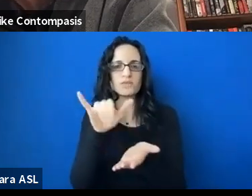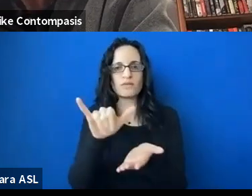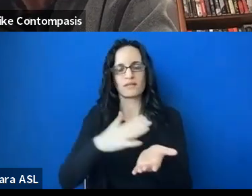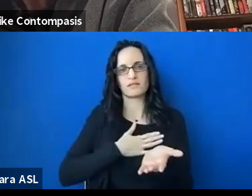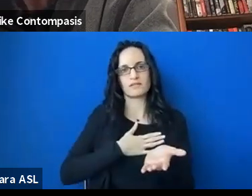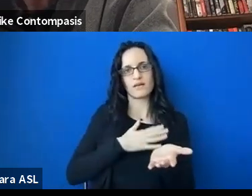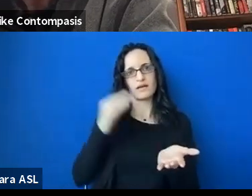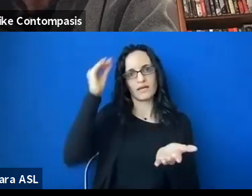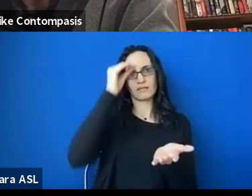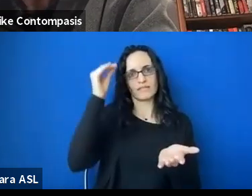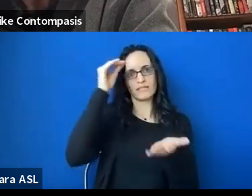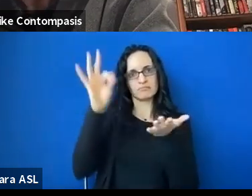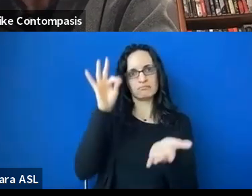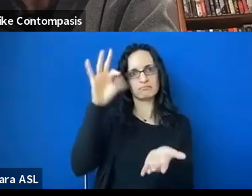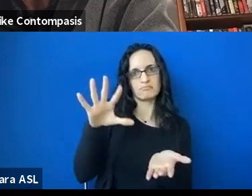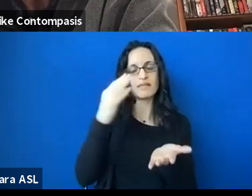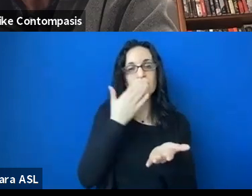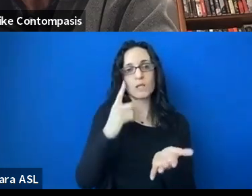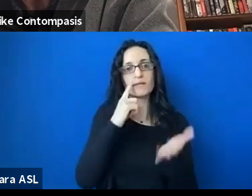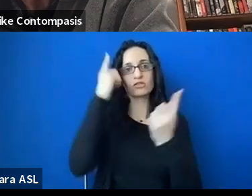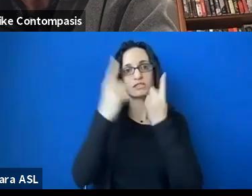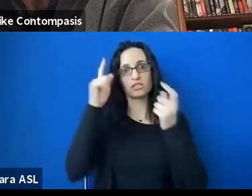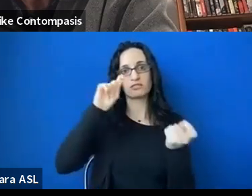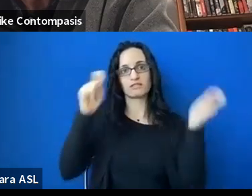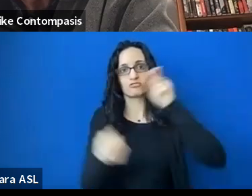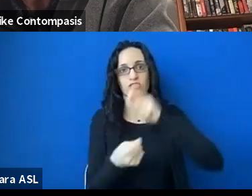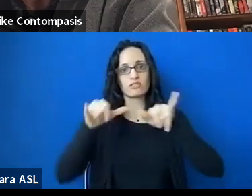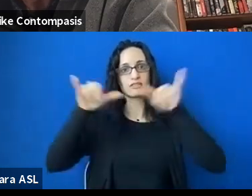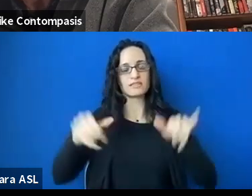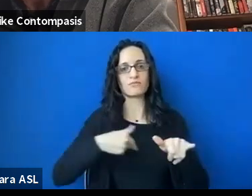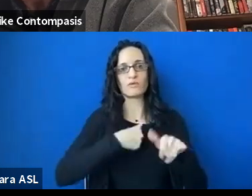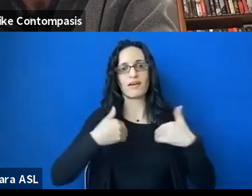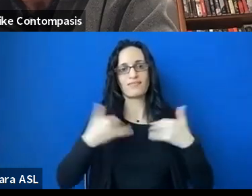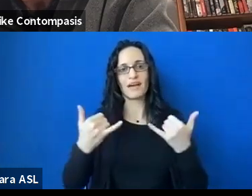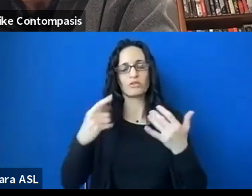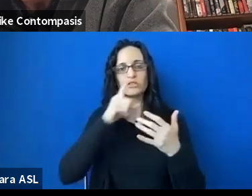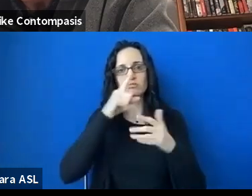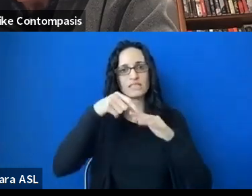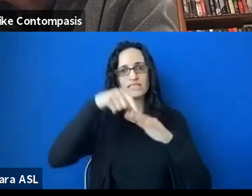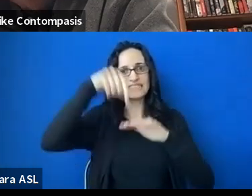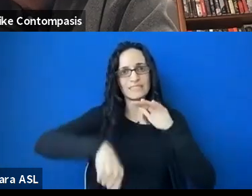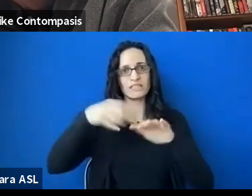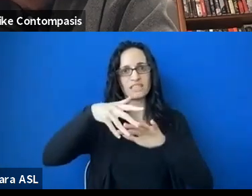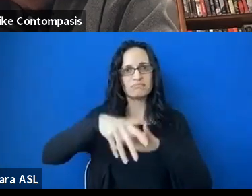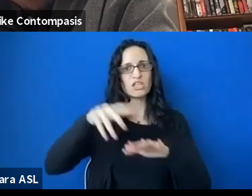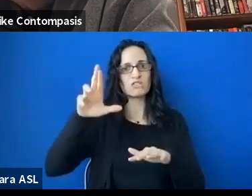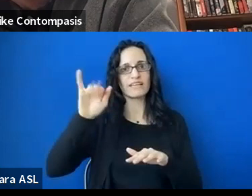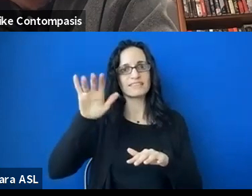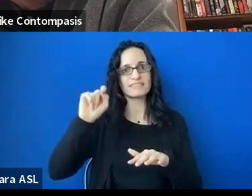even considering changing the system that we have right now, which is so deeply racist and unjust.